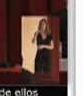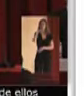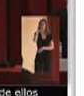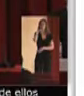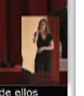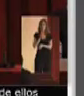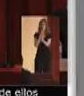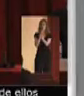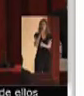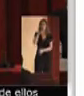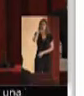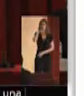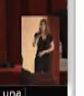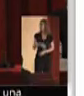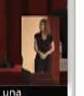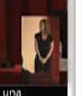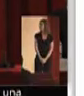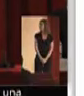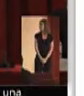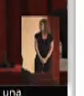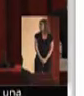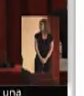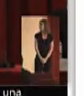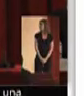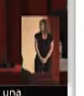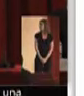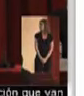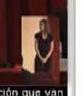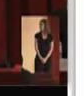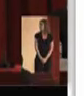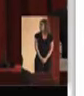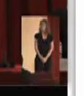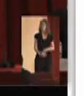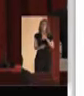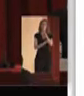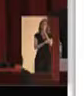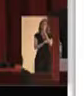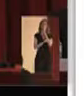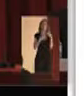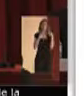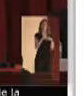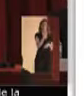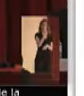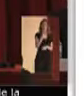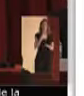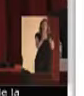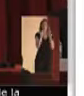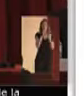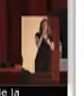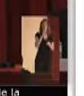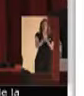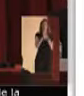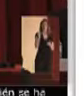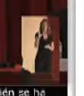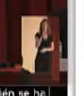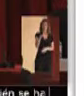Some of them even turn the received information into verbal information. As far as the strategy, the first advantage